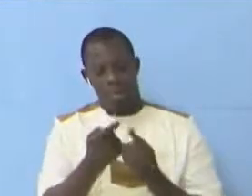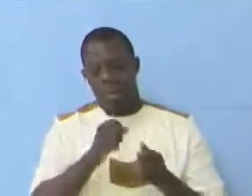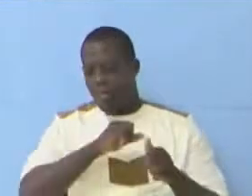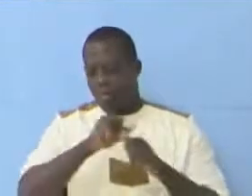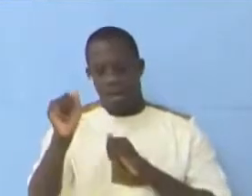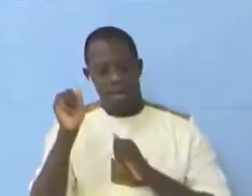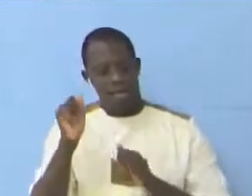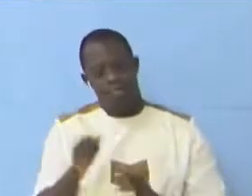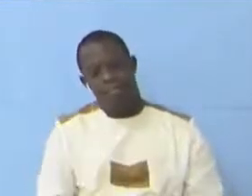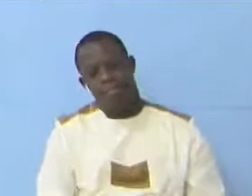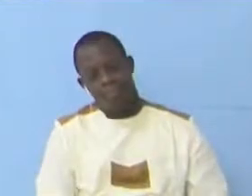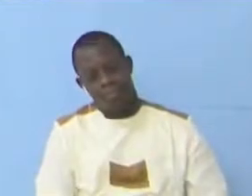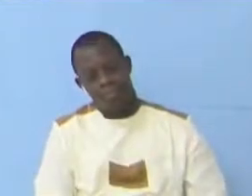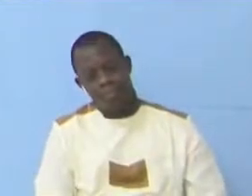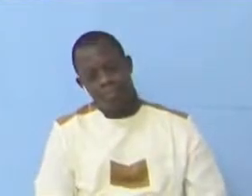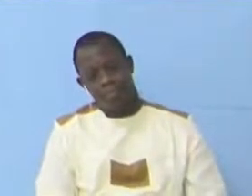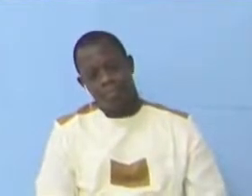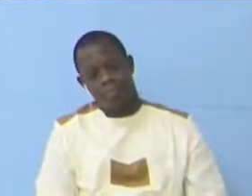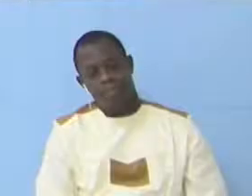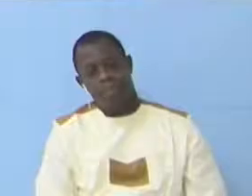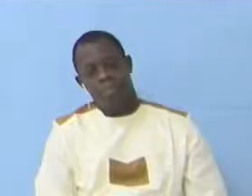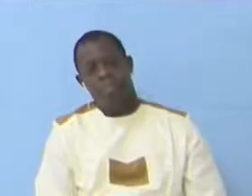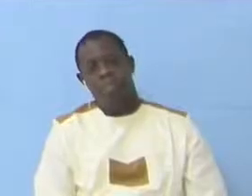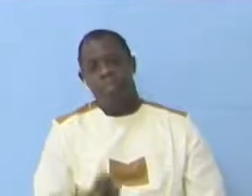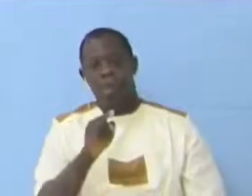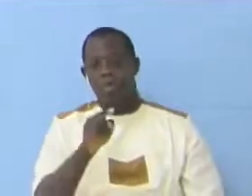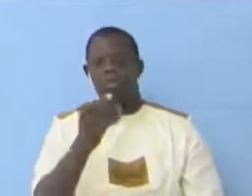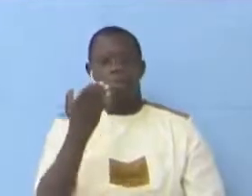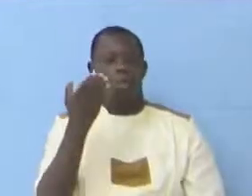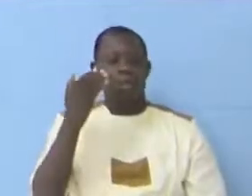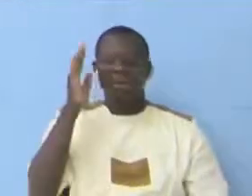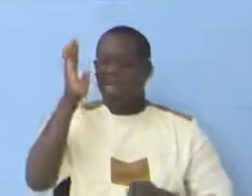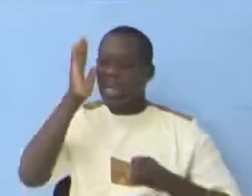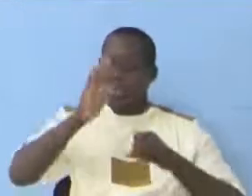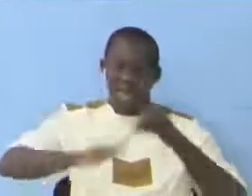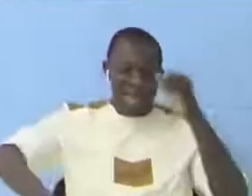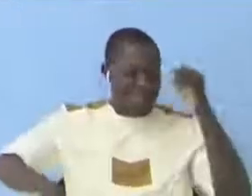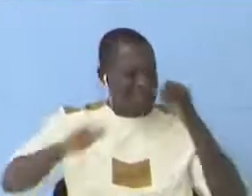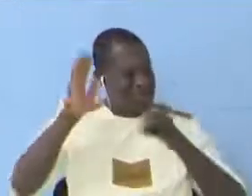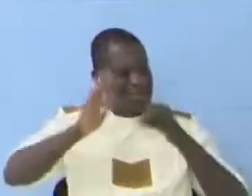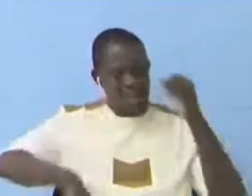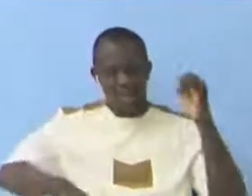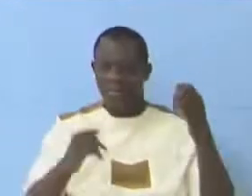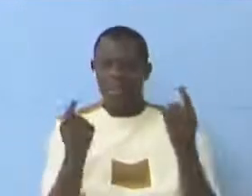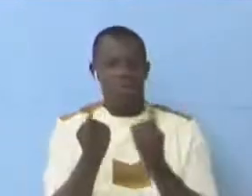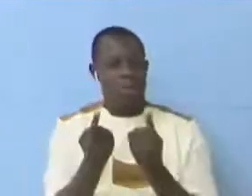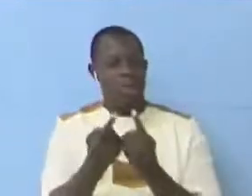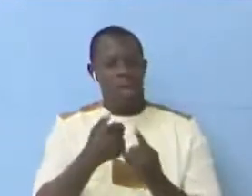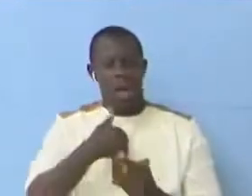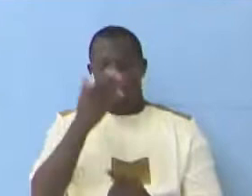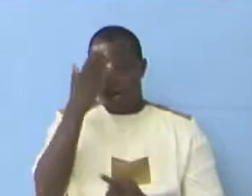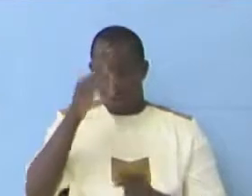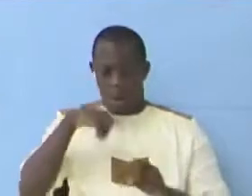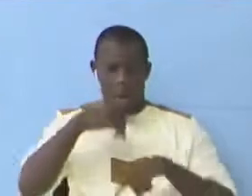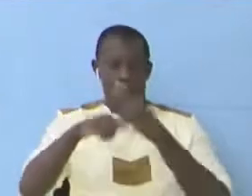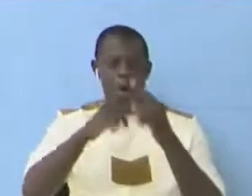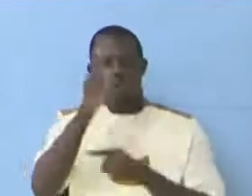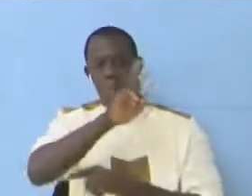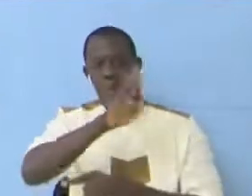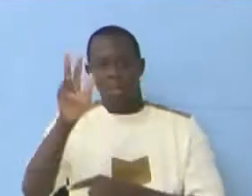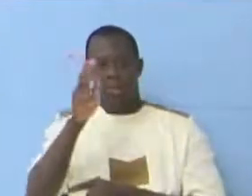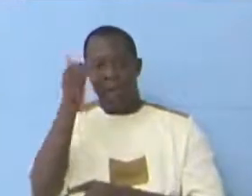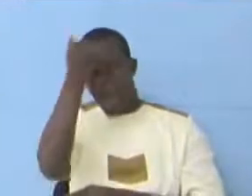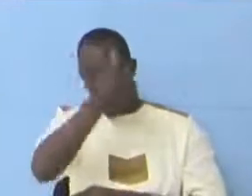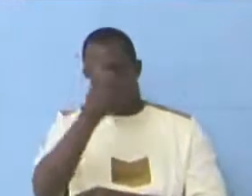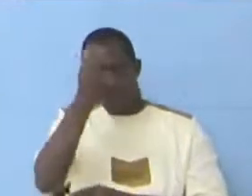ñoo ko saytu kon nañ ci seetal suñu bopp. That was the last thing I knew about this. boobu mooy lu mujjee ci loo xam ne ni xam naa ko ci